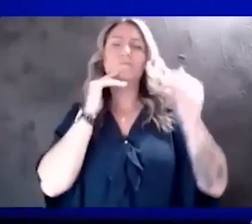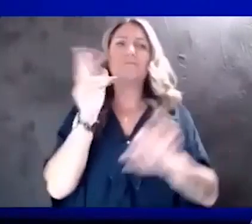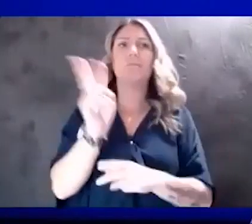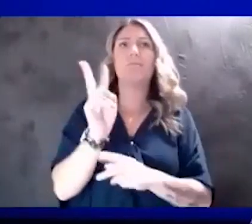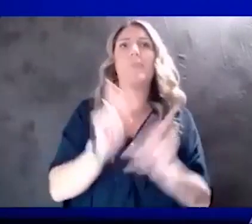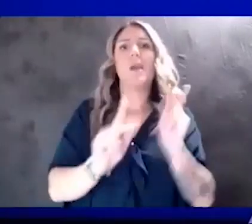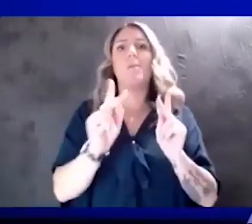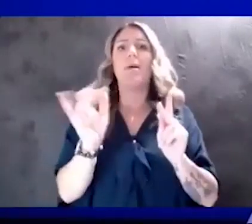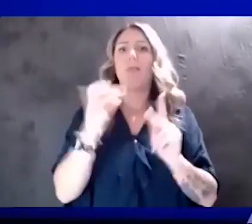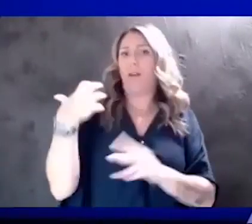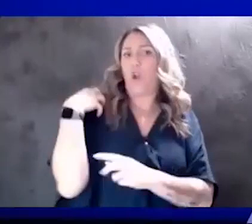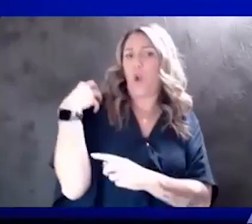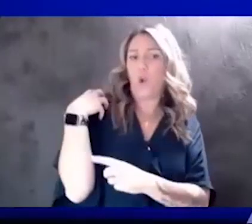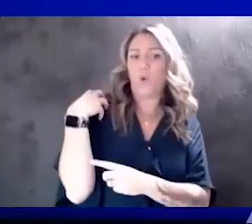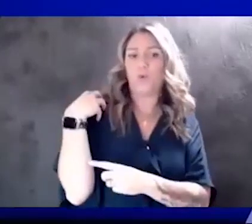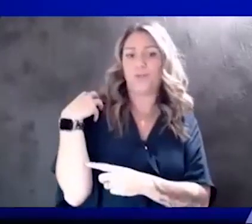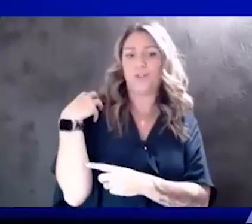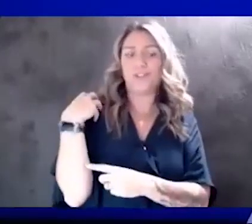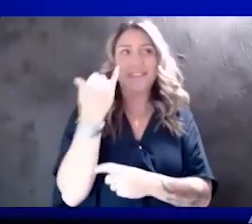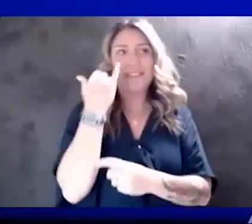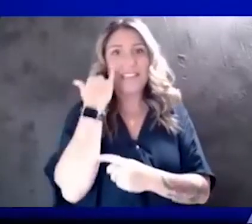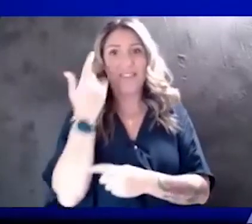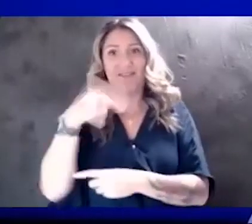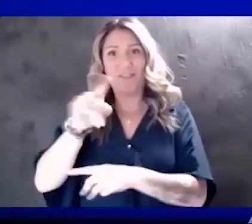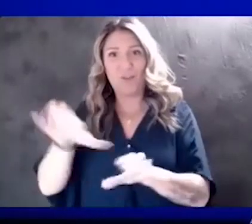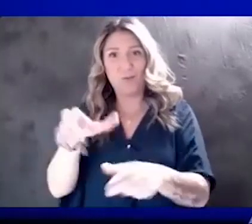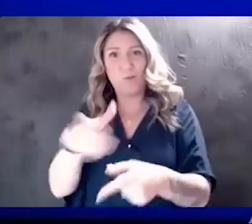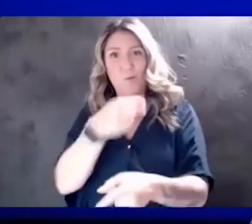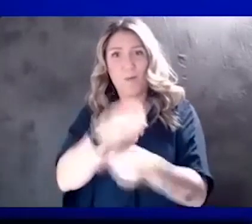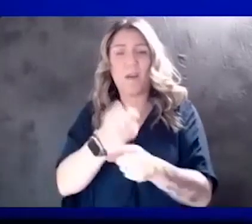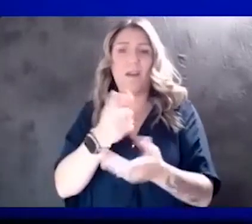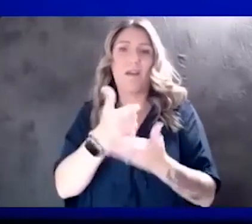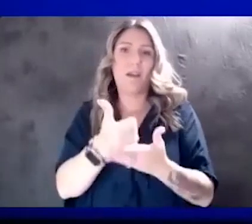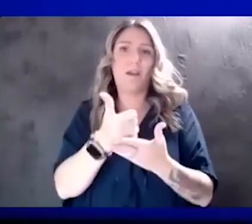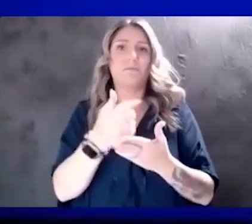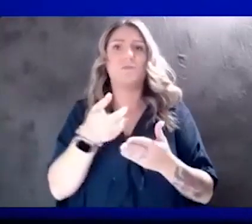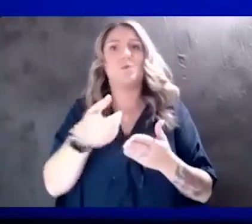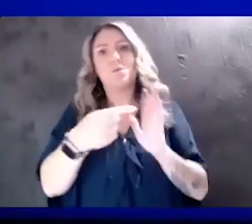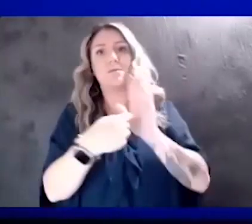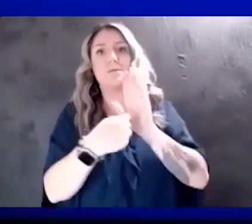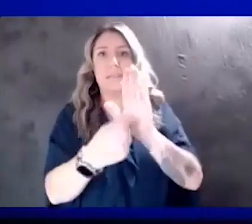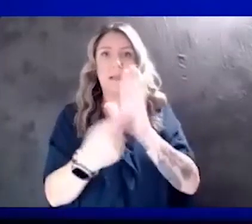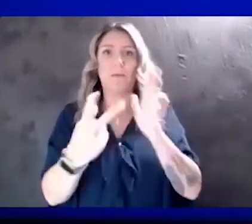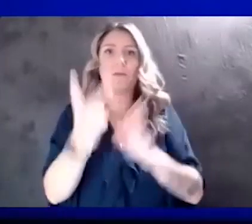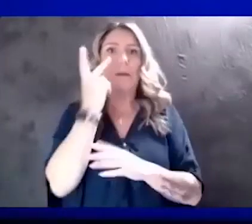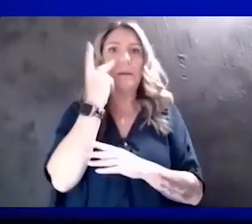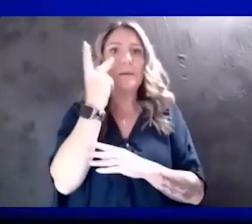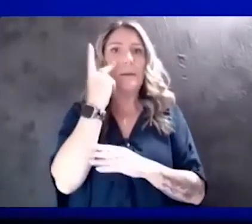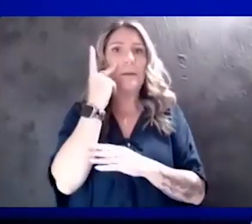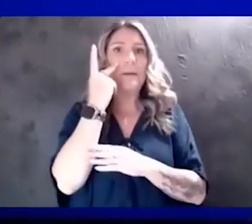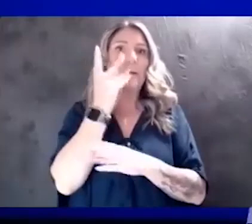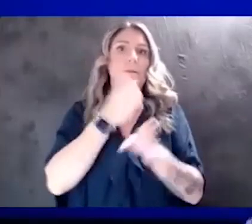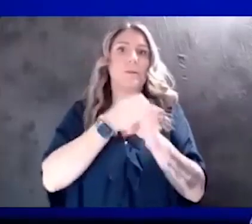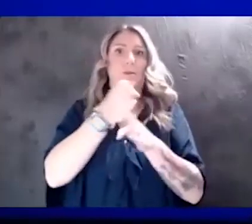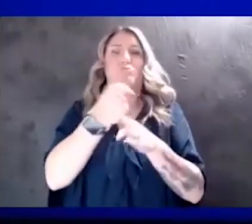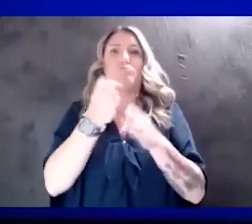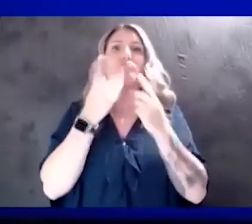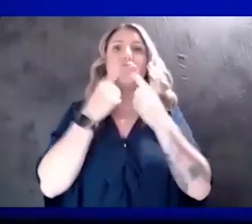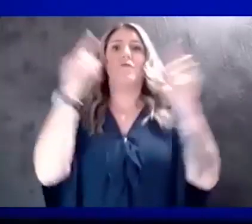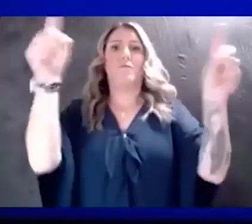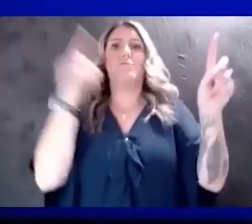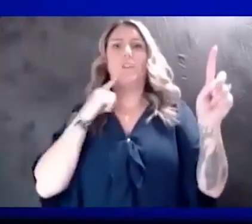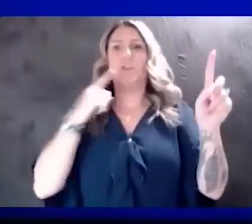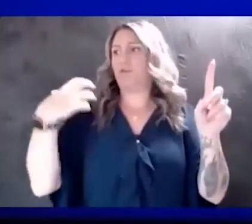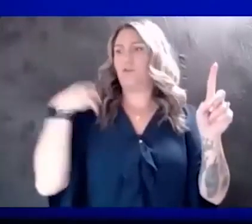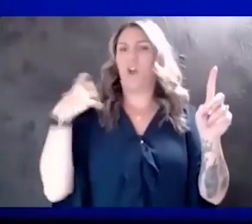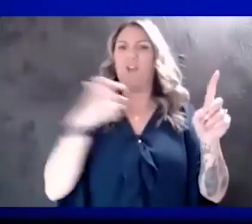doing the right thing, that's going to help a lot too. The example, you're right. You see this in the pro coaching ranks all the time too, right? They yank their mask